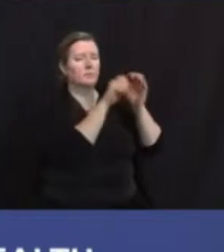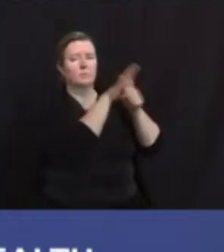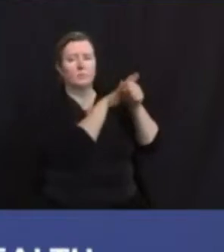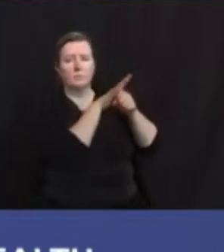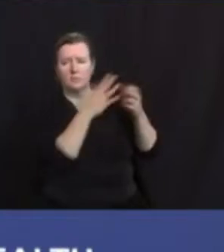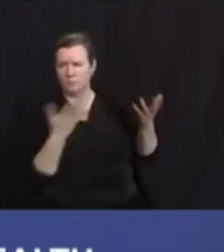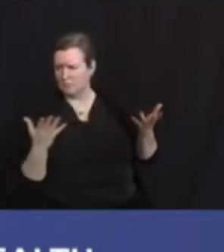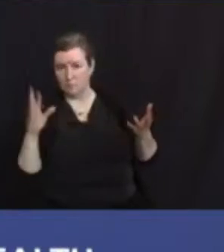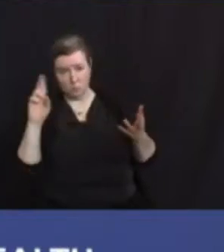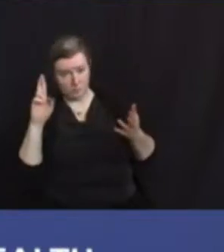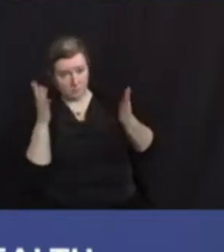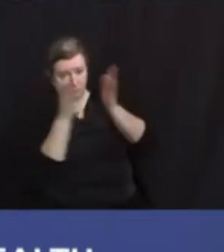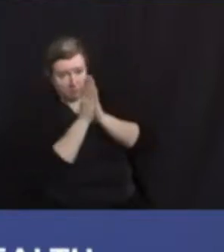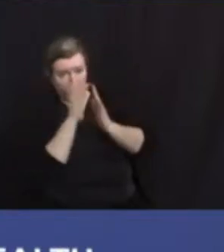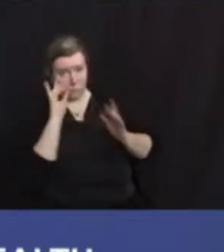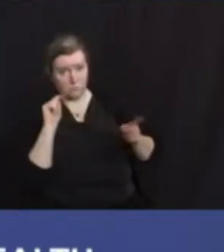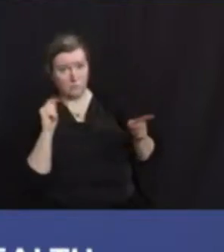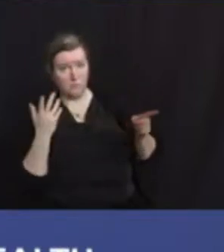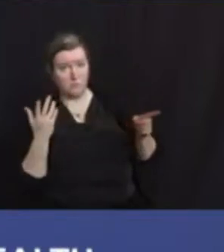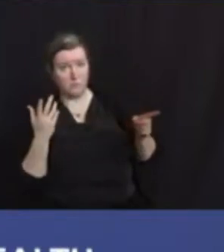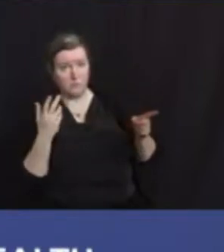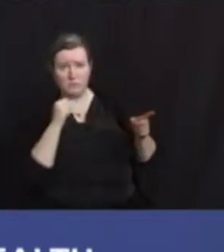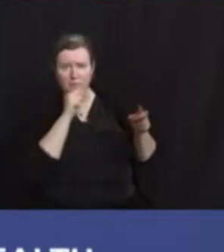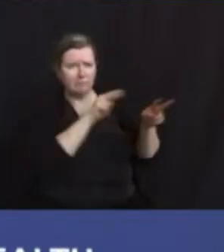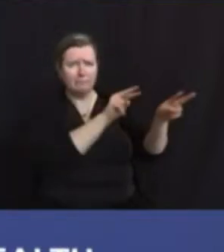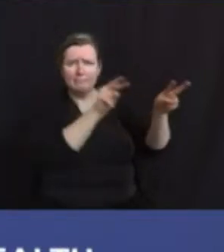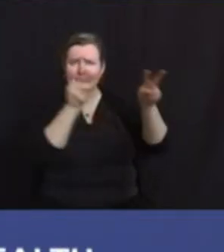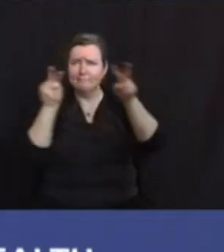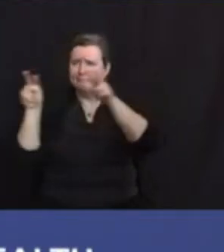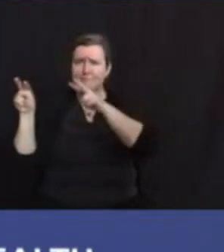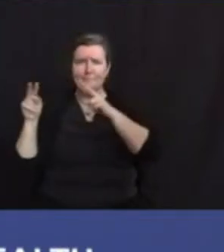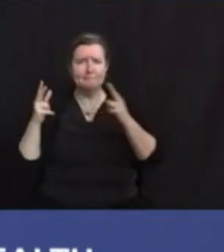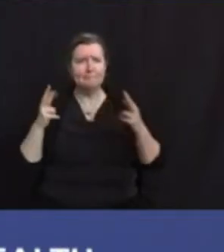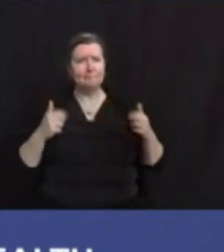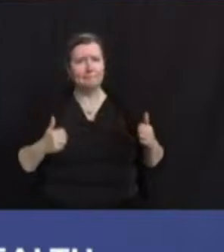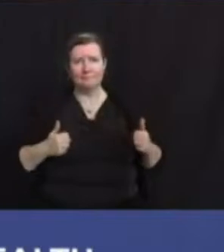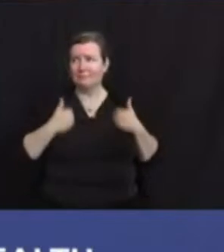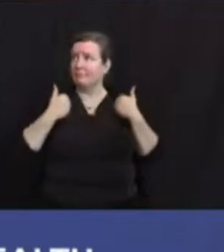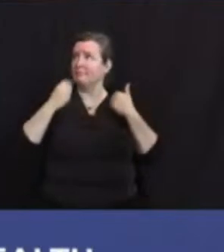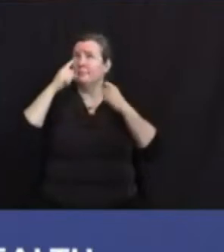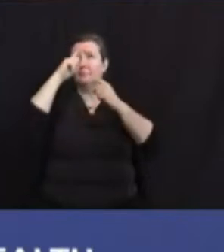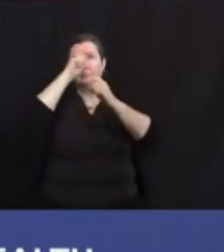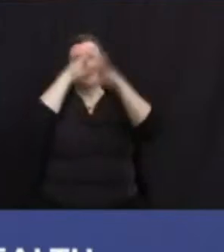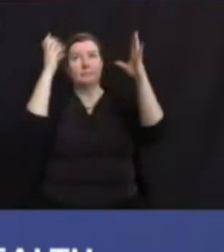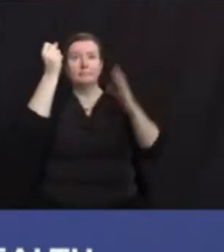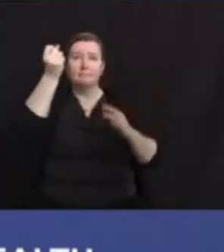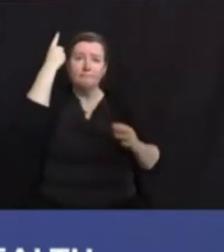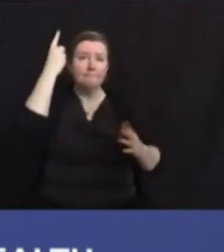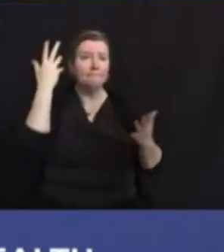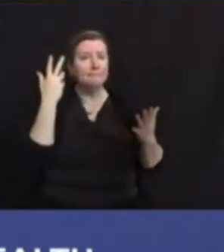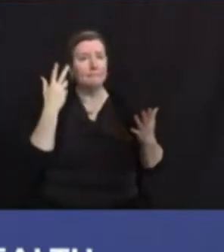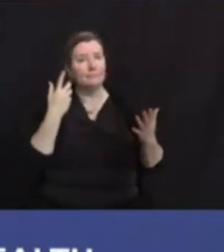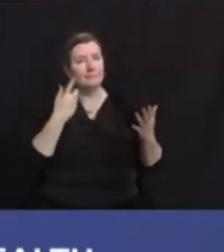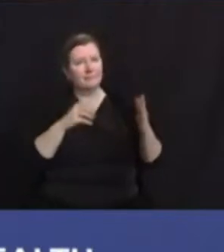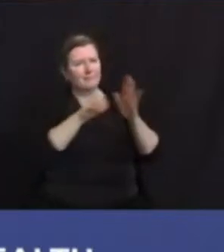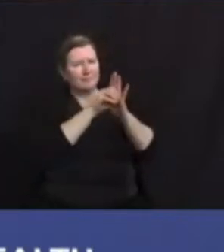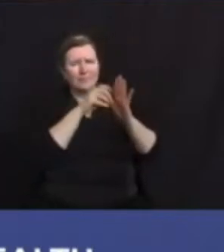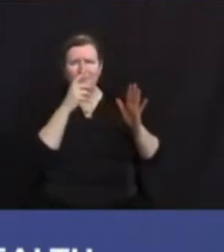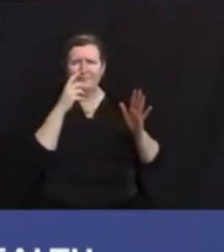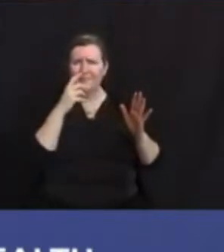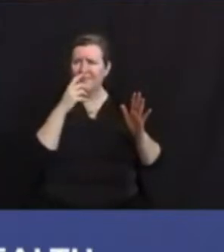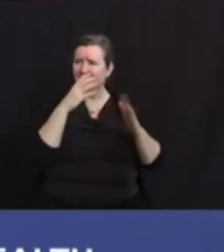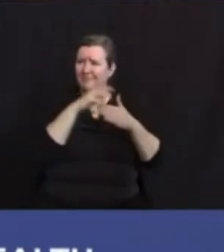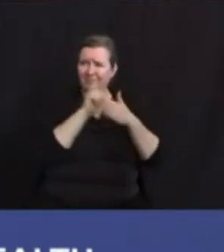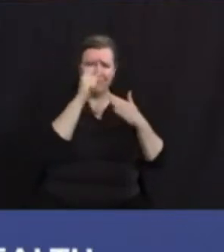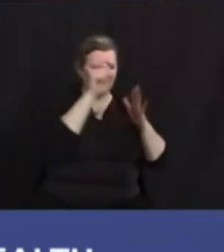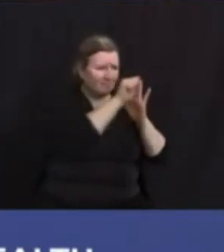They're not watching the same reality that we are. That means $0 of state and local aid. That means we have to cut